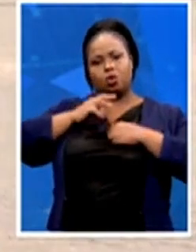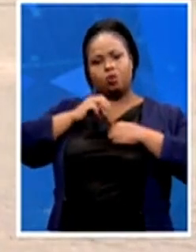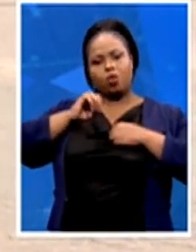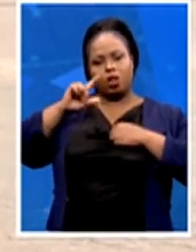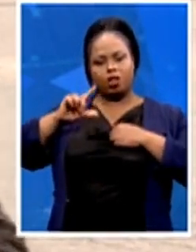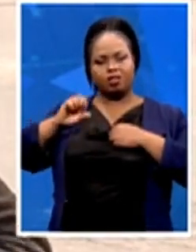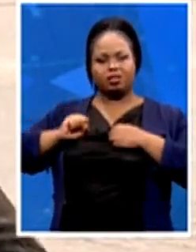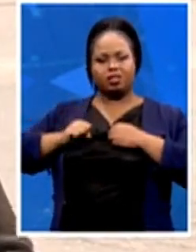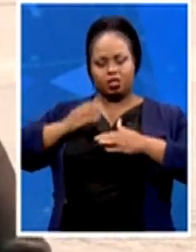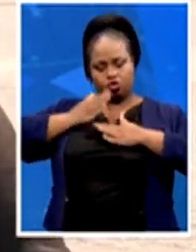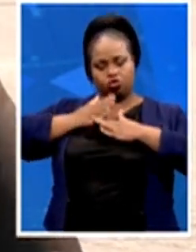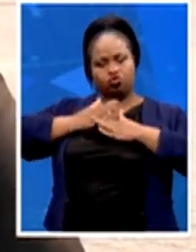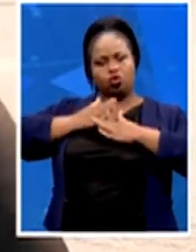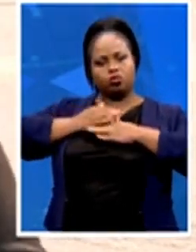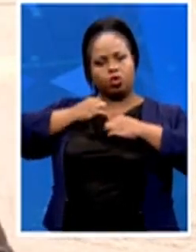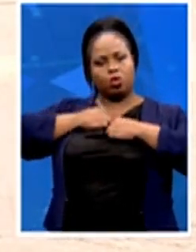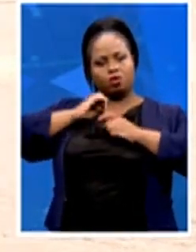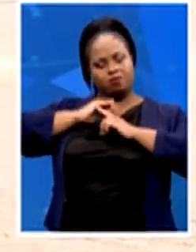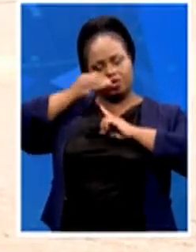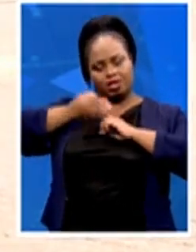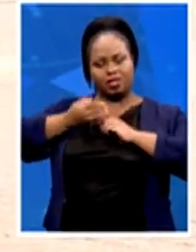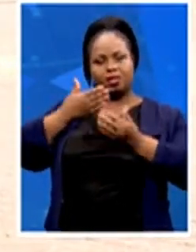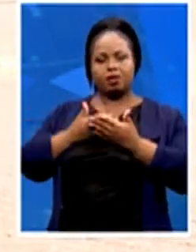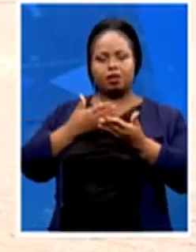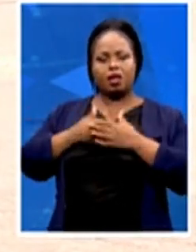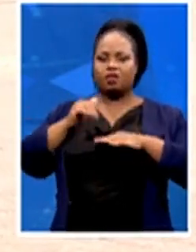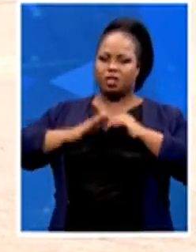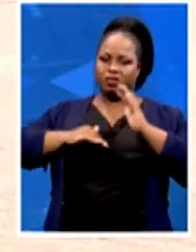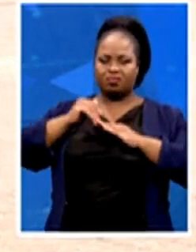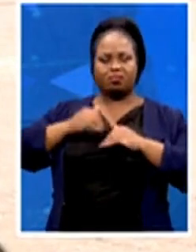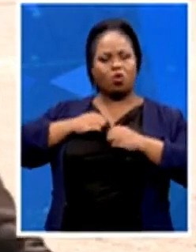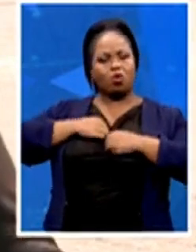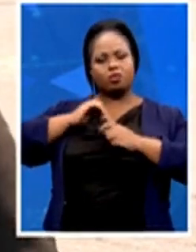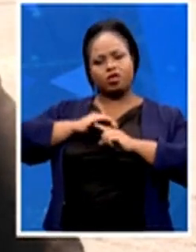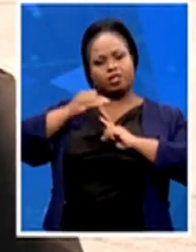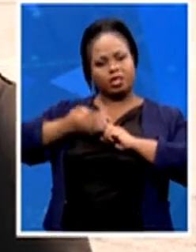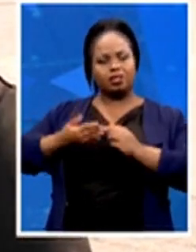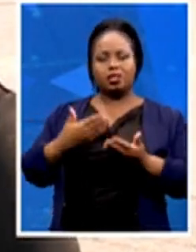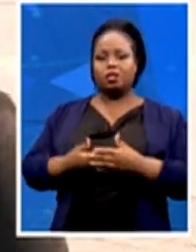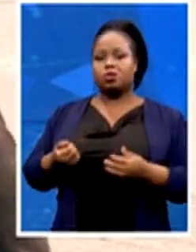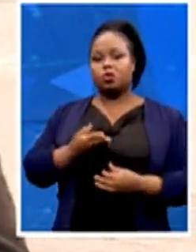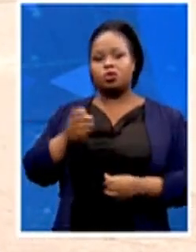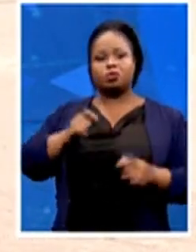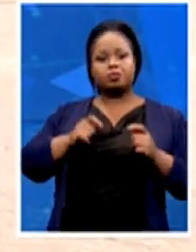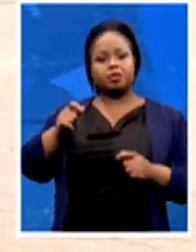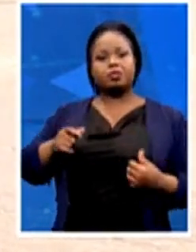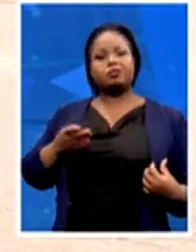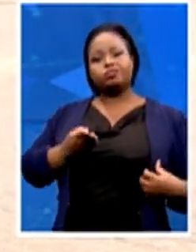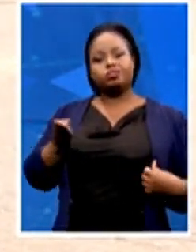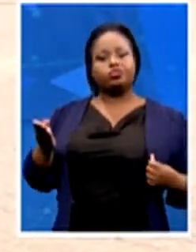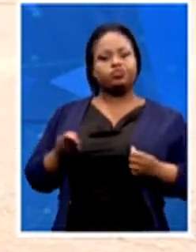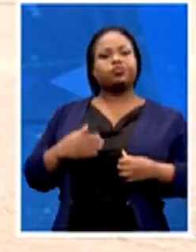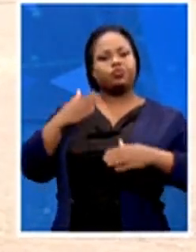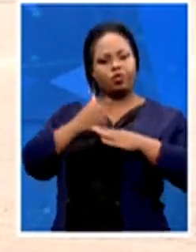the infrastructure and so on. So these people are working as per normal, but I'm not alone.